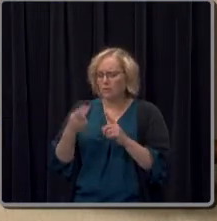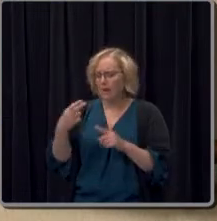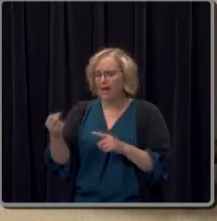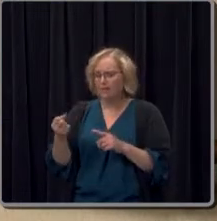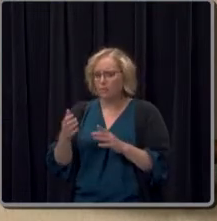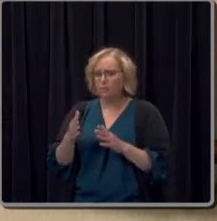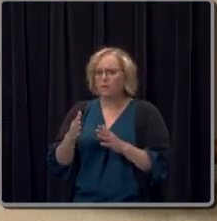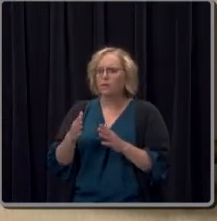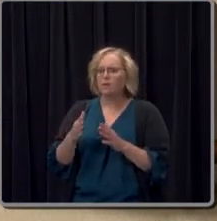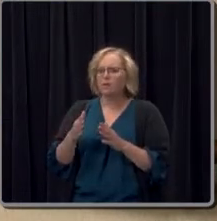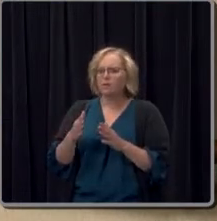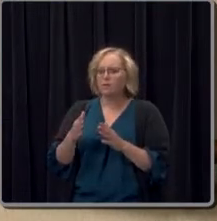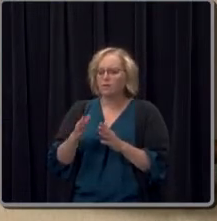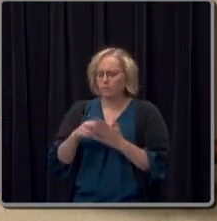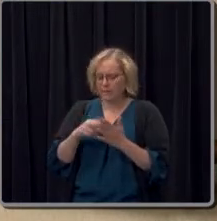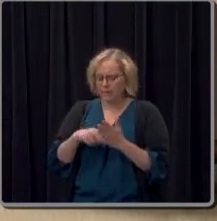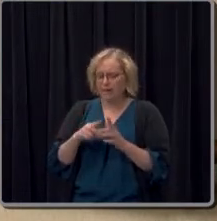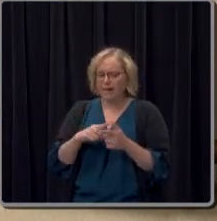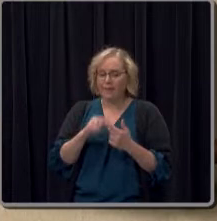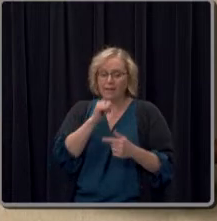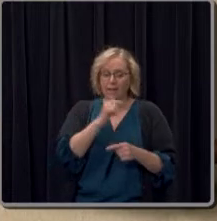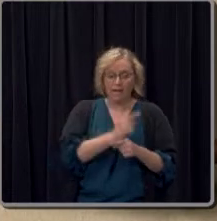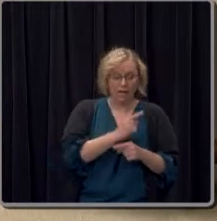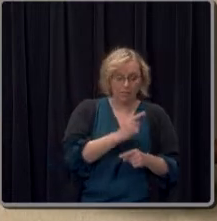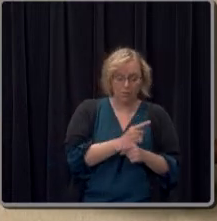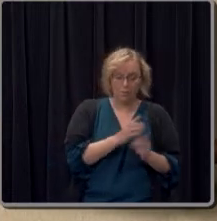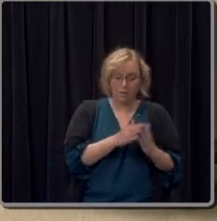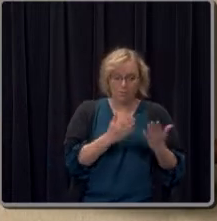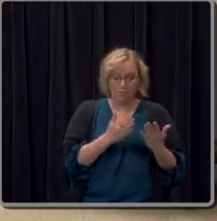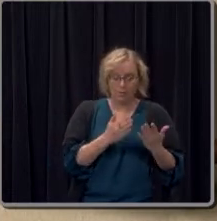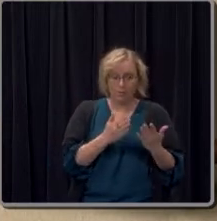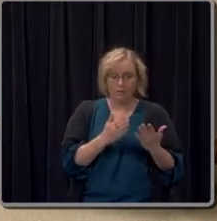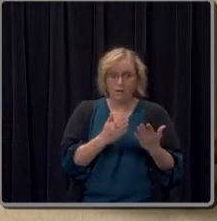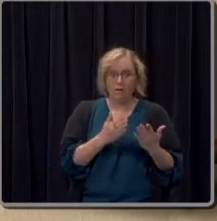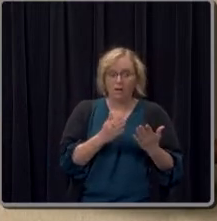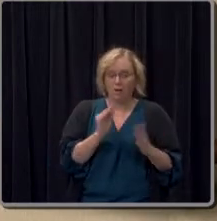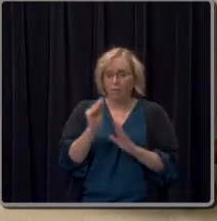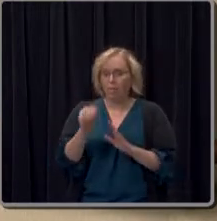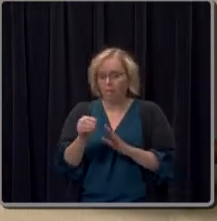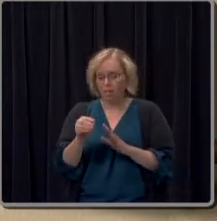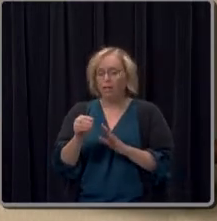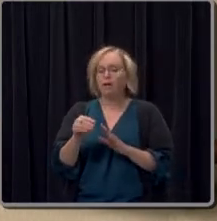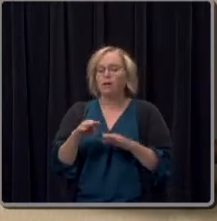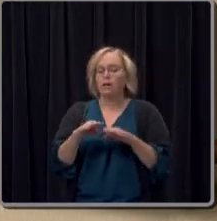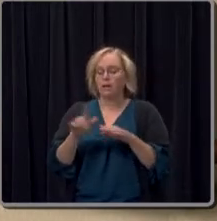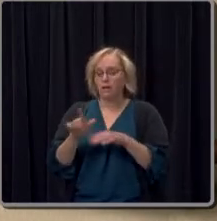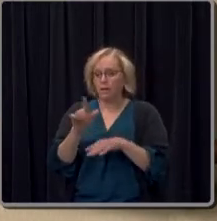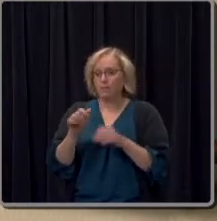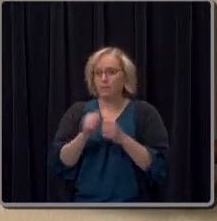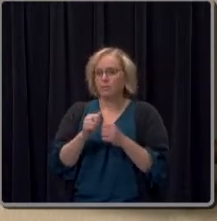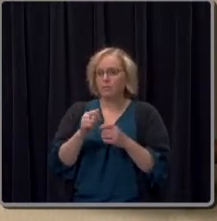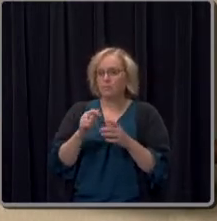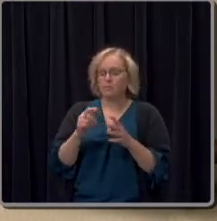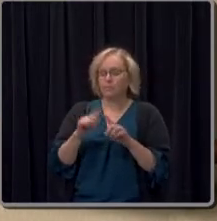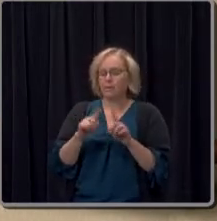inappropriate books also into the libraries with blatant graphic images and words, but it's not really